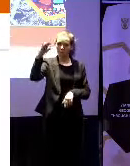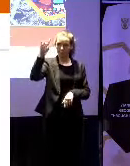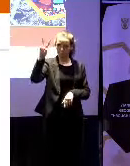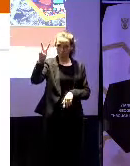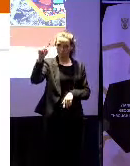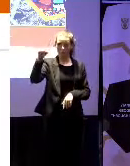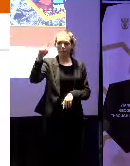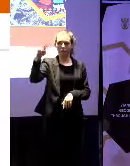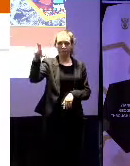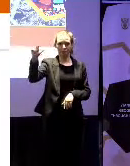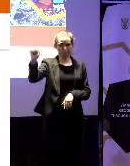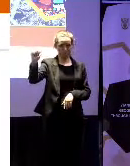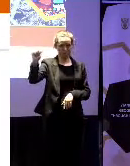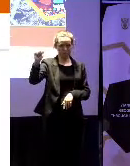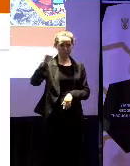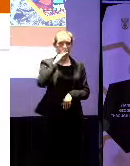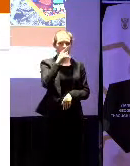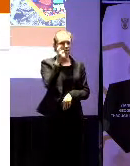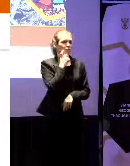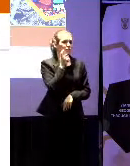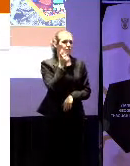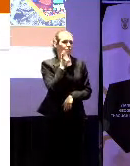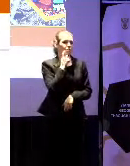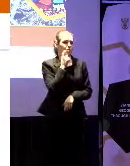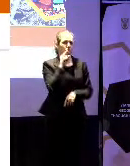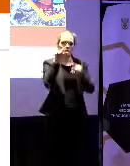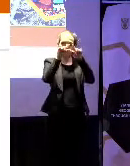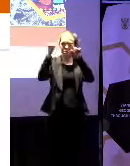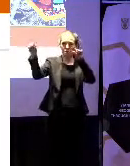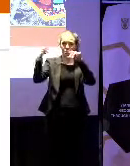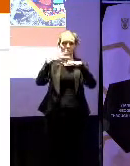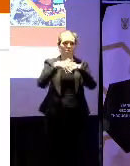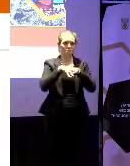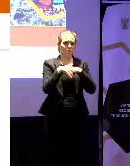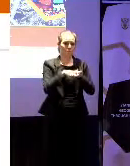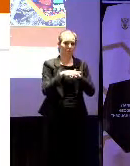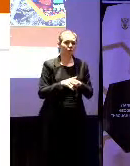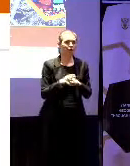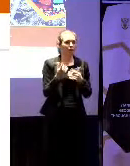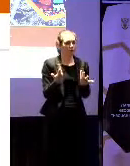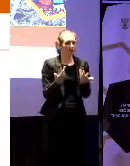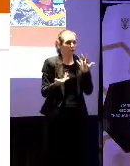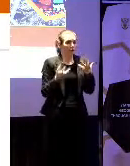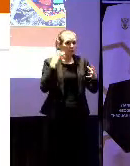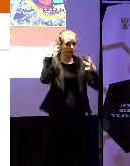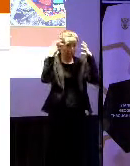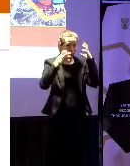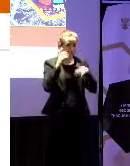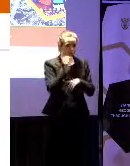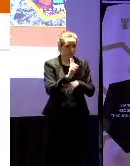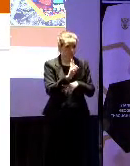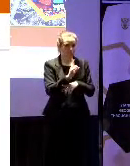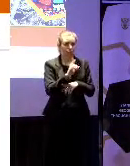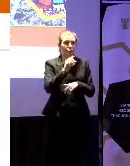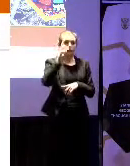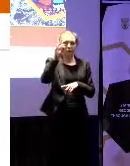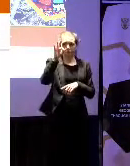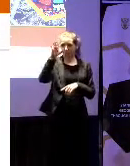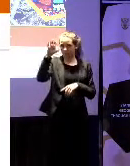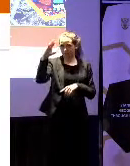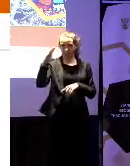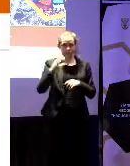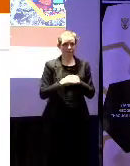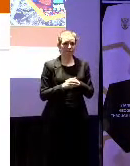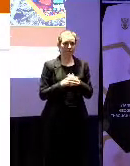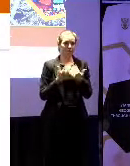www.sagns.gov.za. It's a very simple site. The only confusion is with the S and the C. Right, so if you